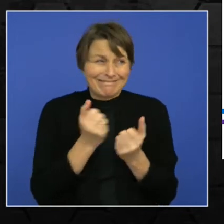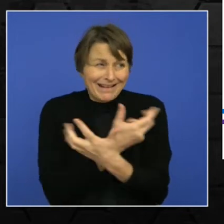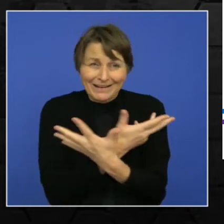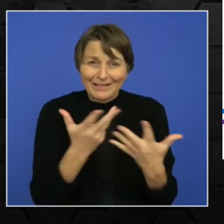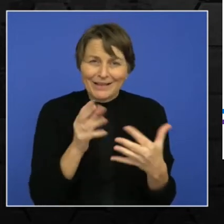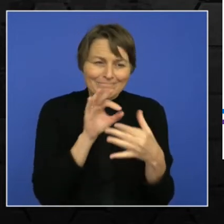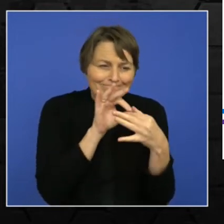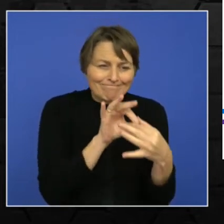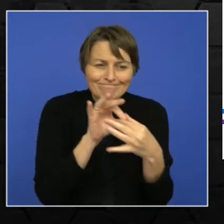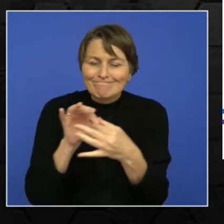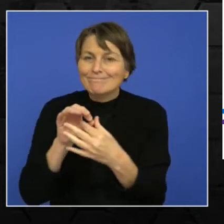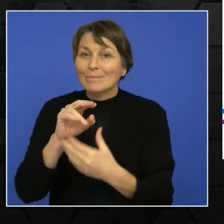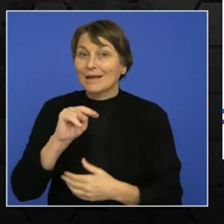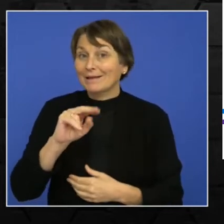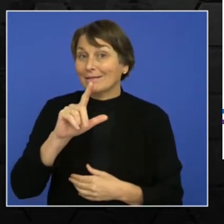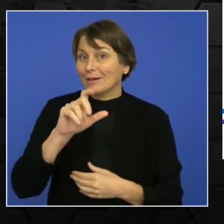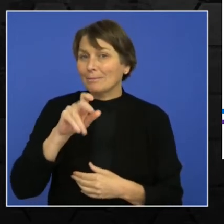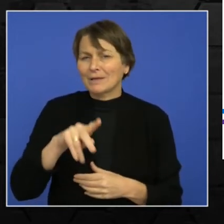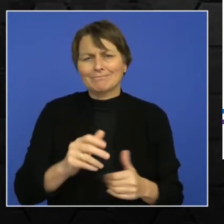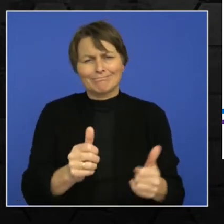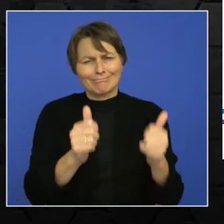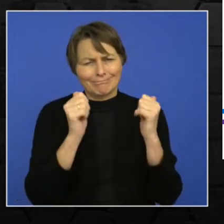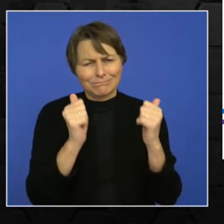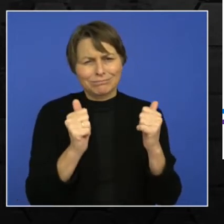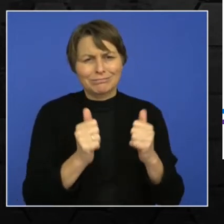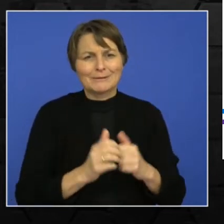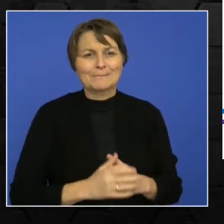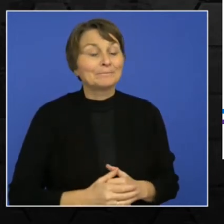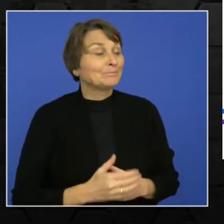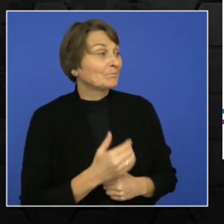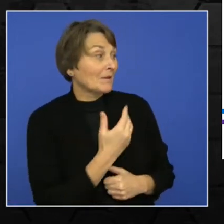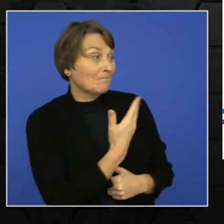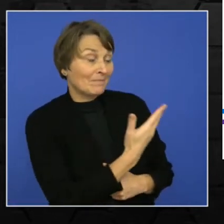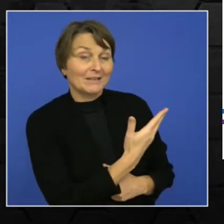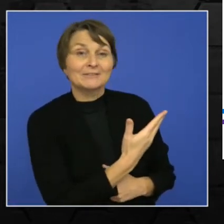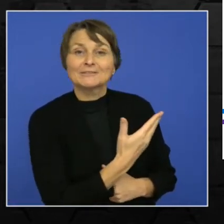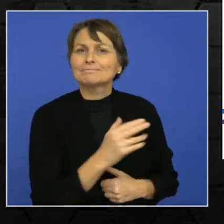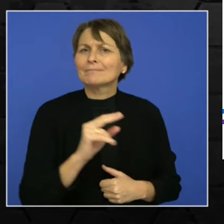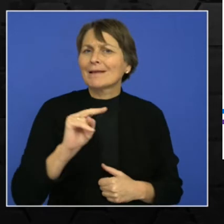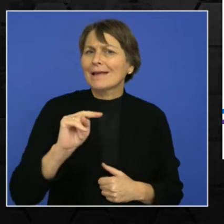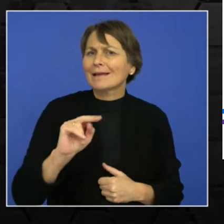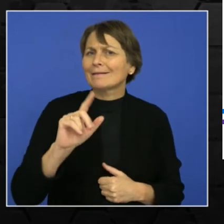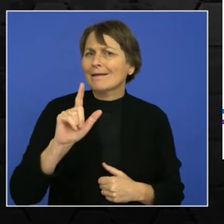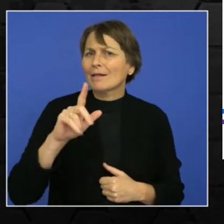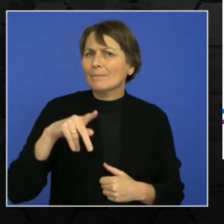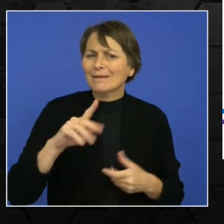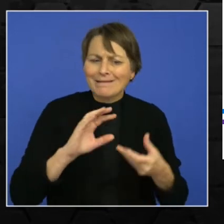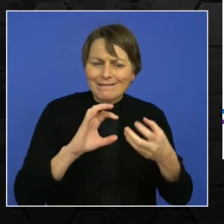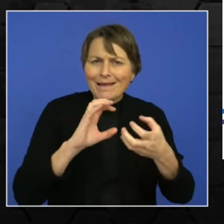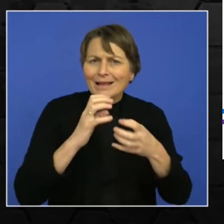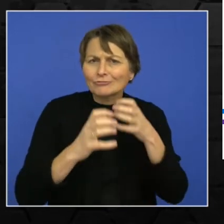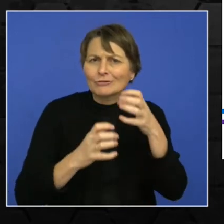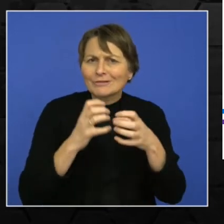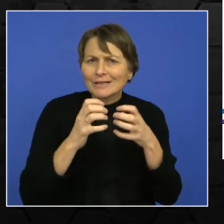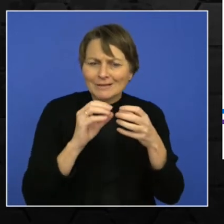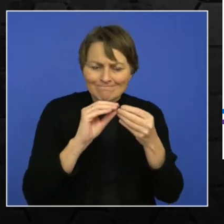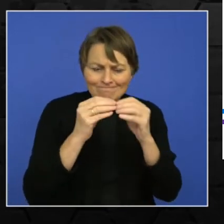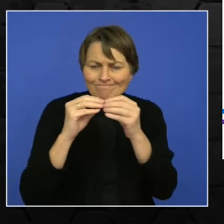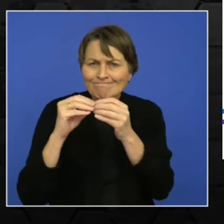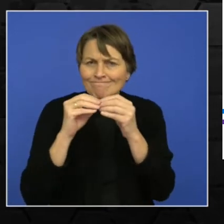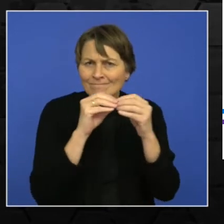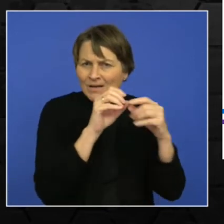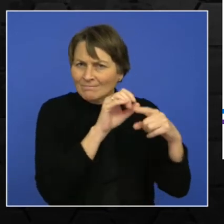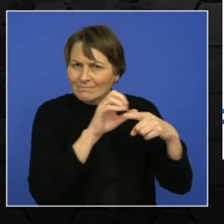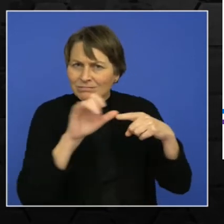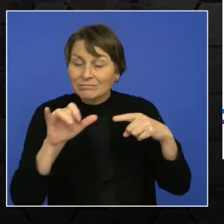So these are the responsibilities of an NLP engineer. Let's say you're hired as a